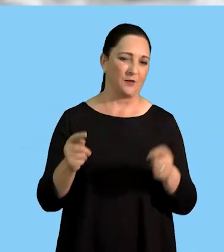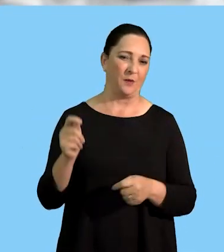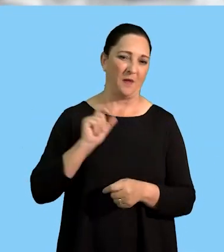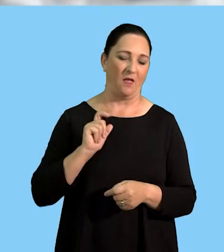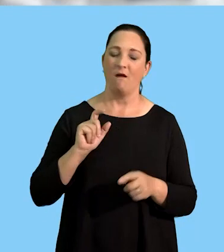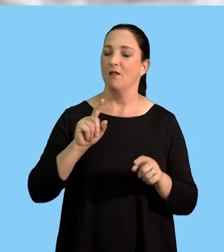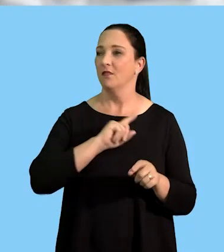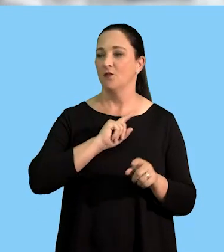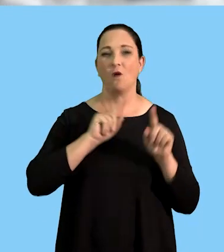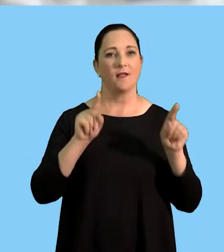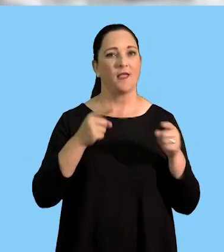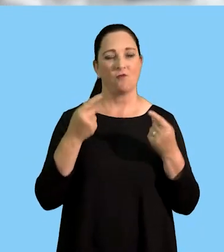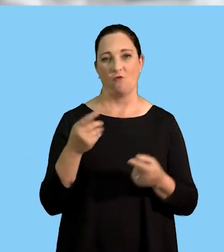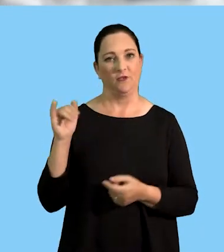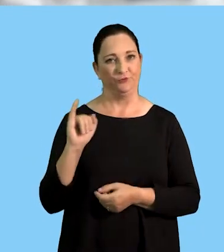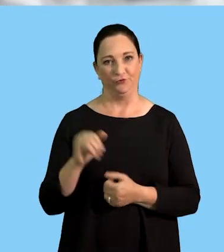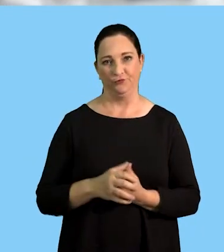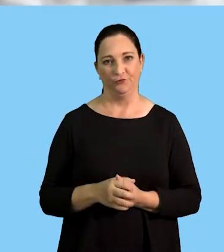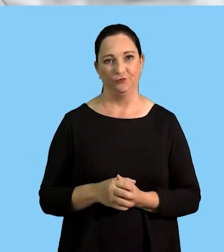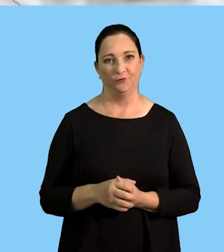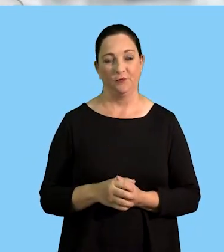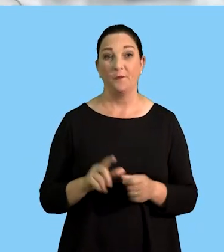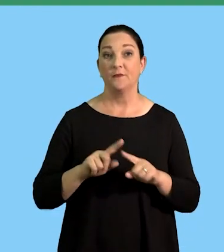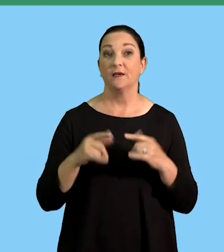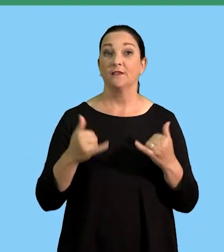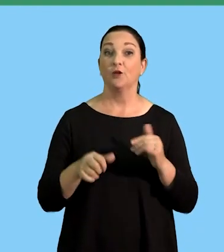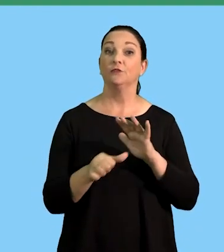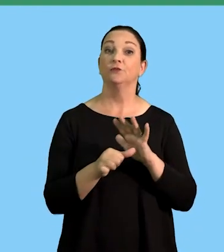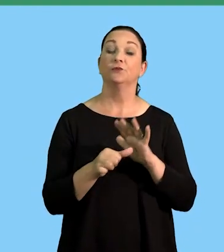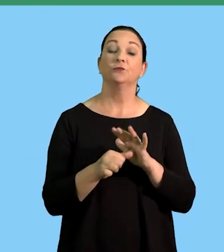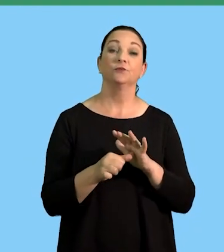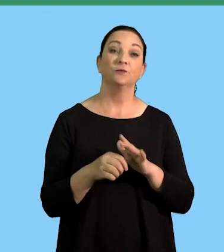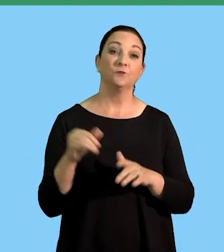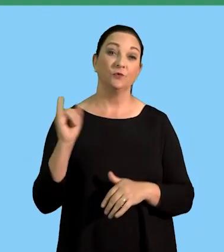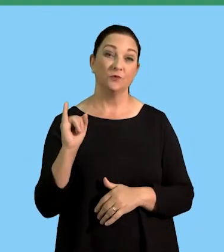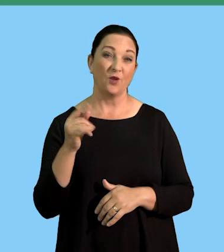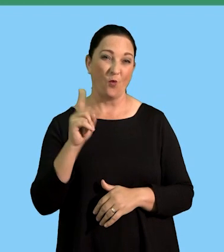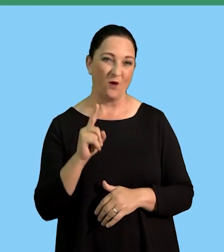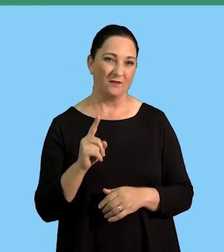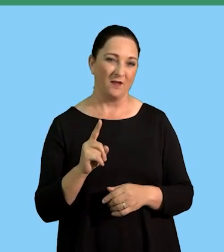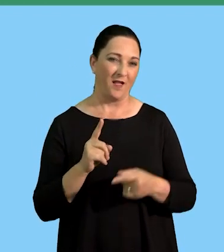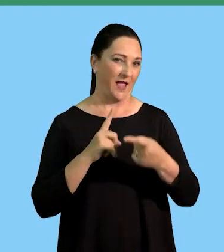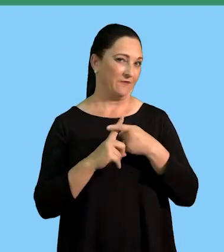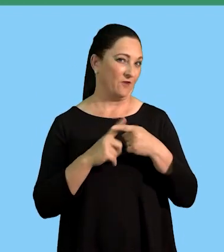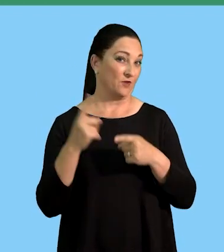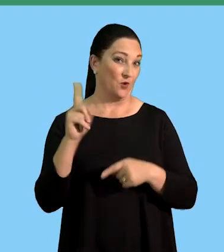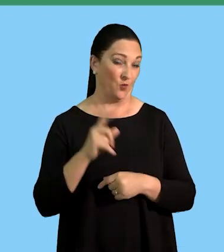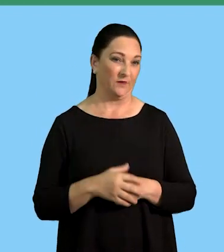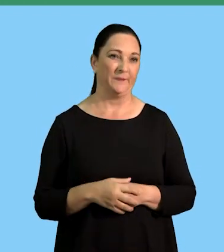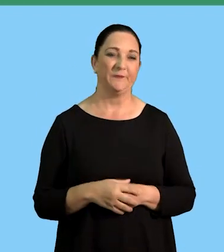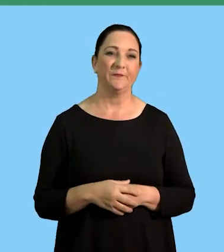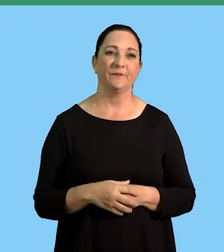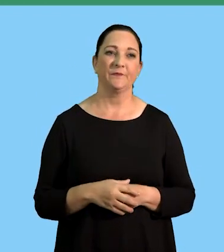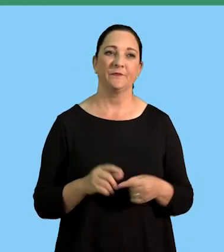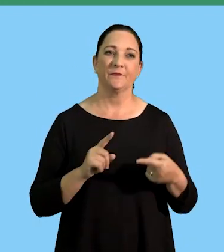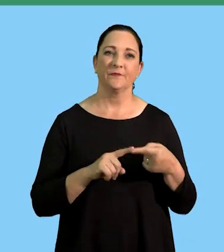those cannot be insured for. Then discuss the importance of insurance. What are the advantages of insurance? The advantages